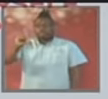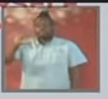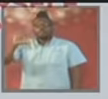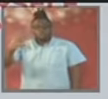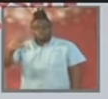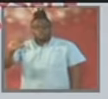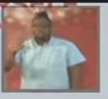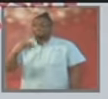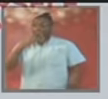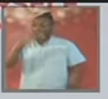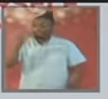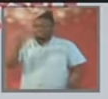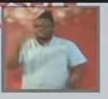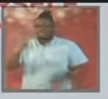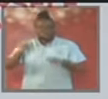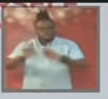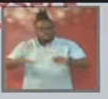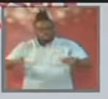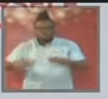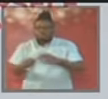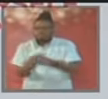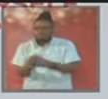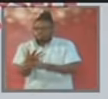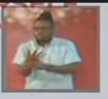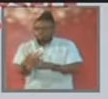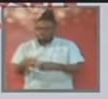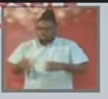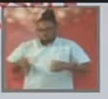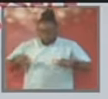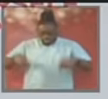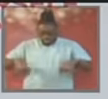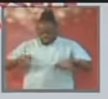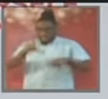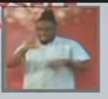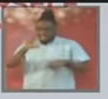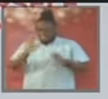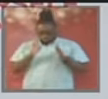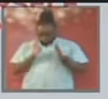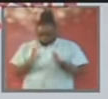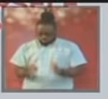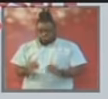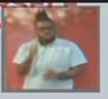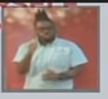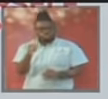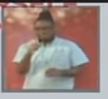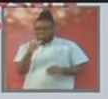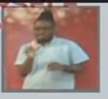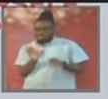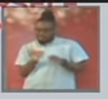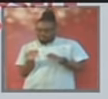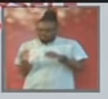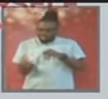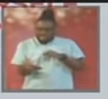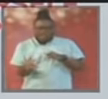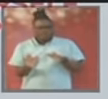European countries declined rapidly after the licensure of the polio vaccine in